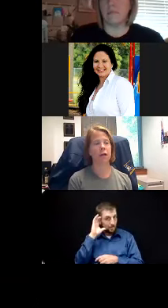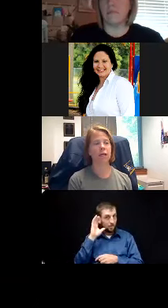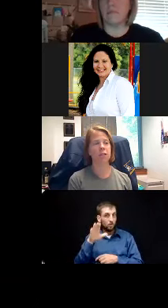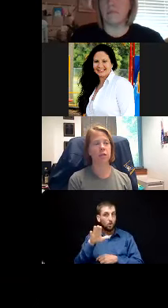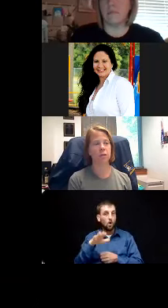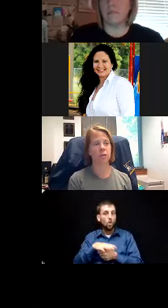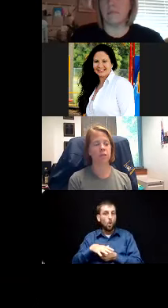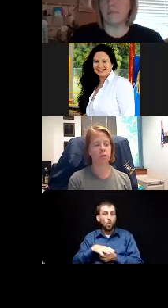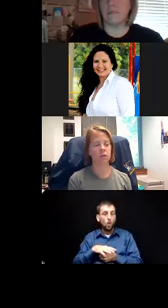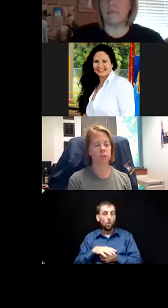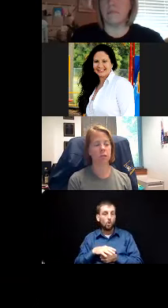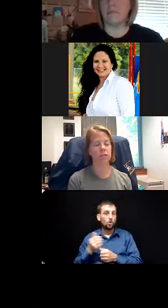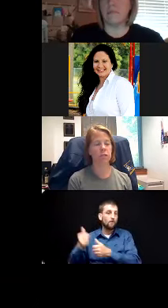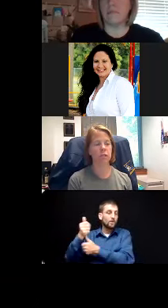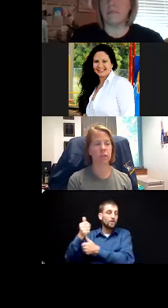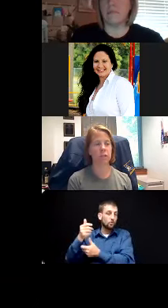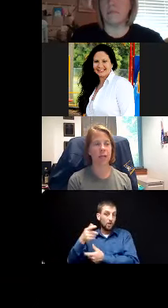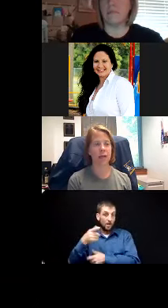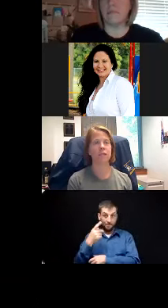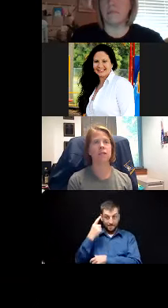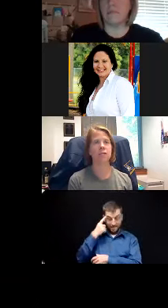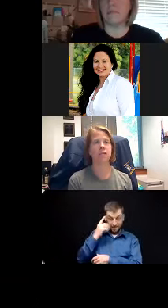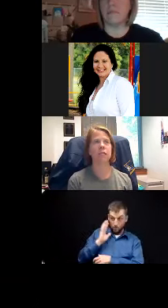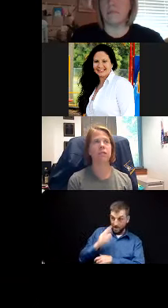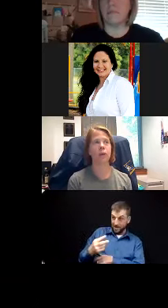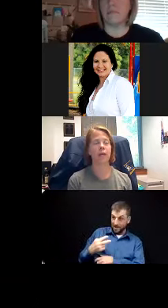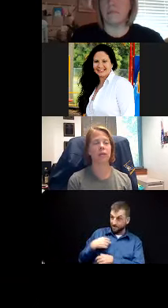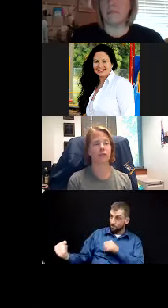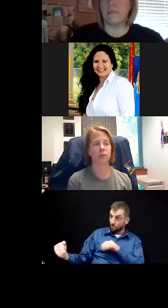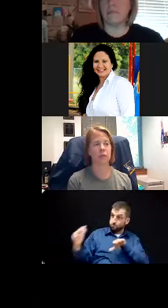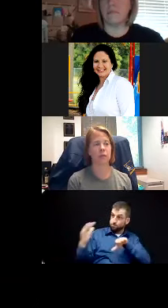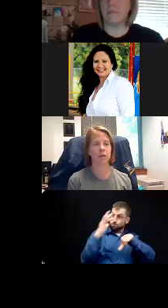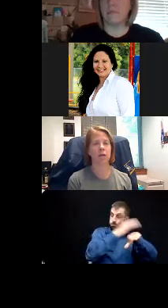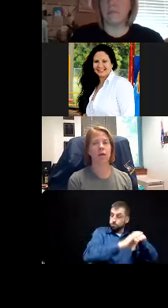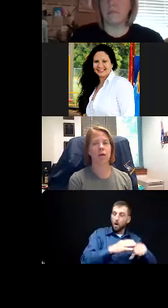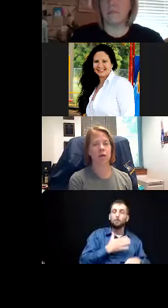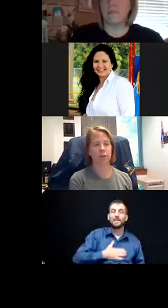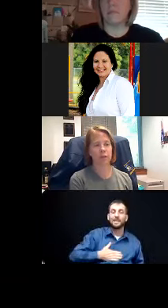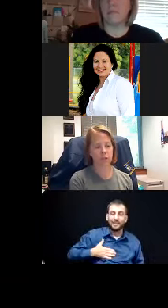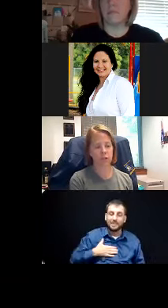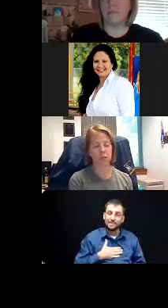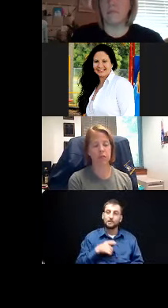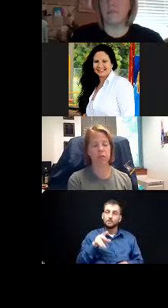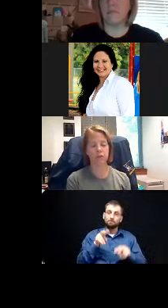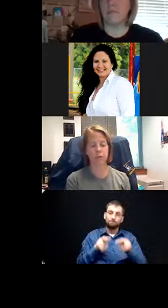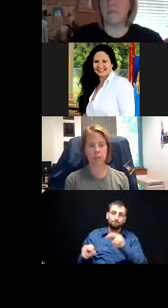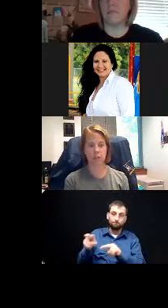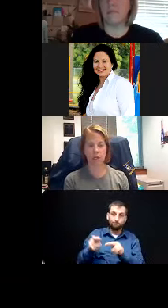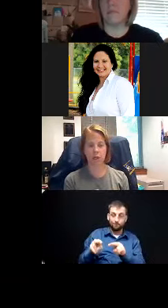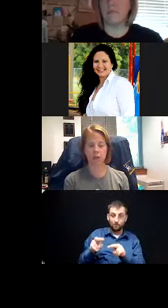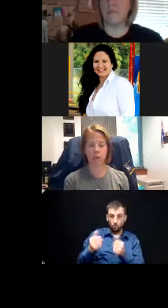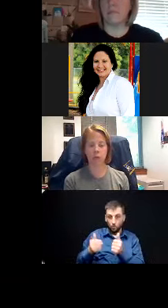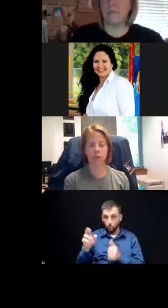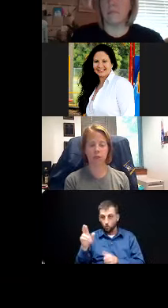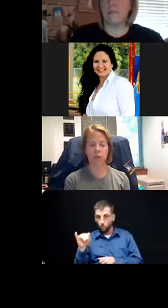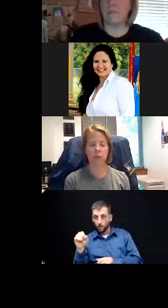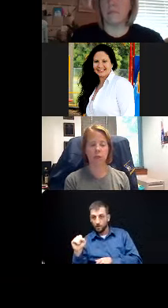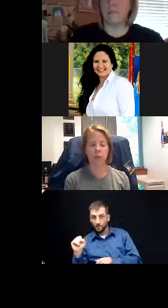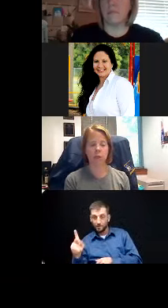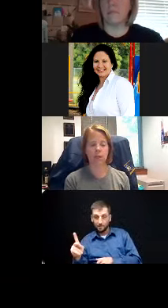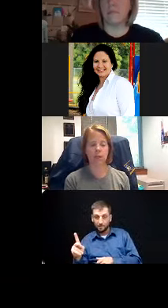look like it's going to be storm surge, we just ask that you please weigh out the risk of the storm surge versus,